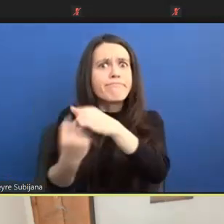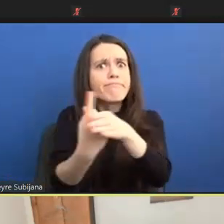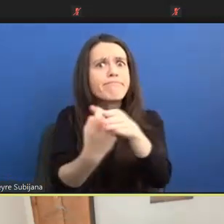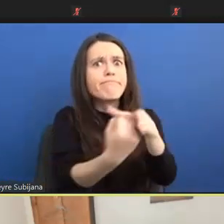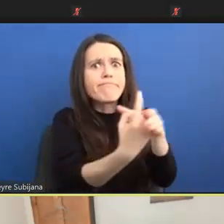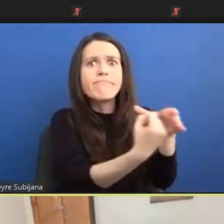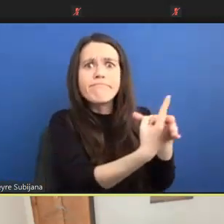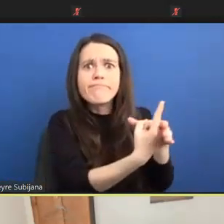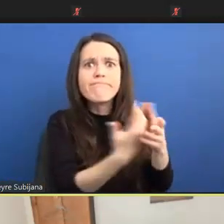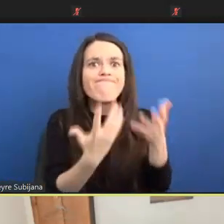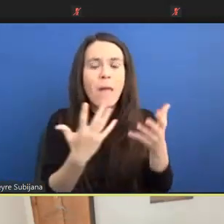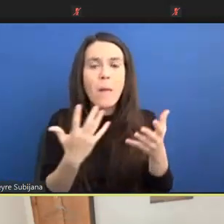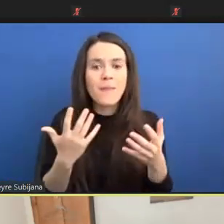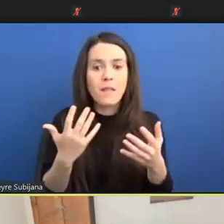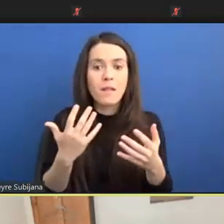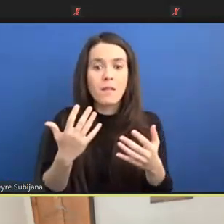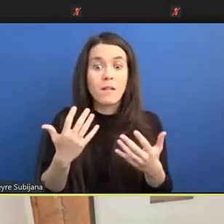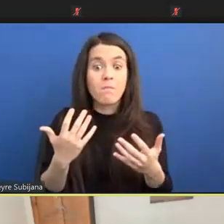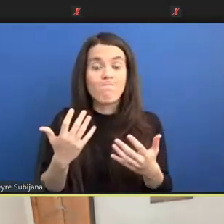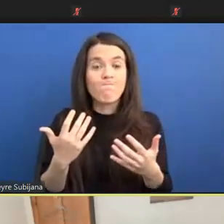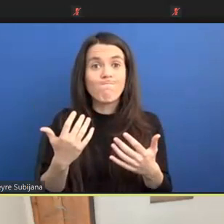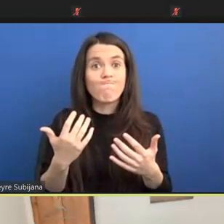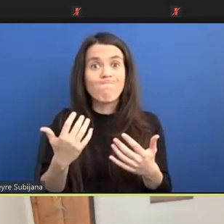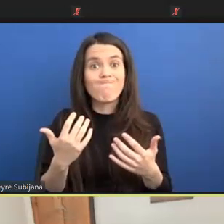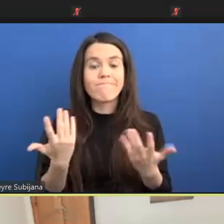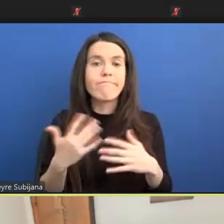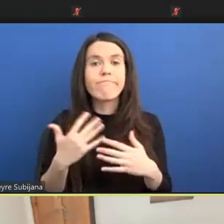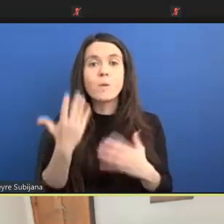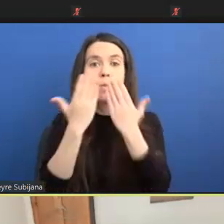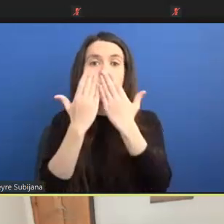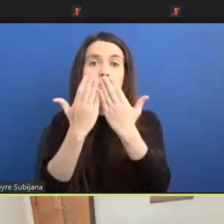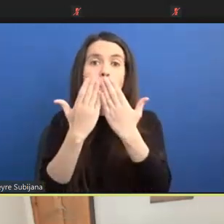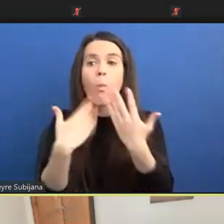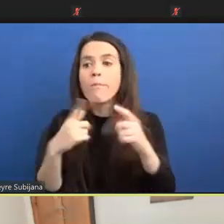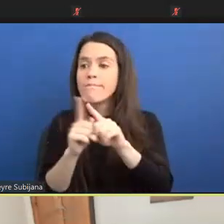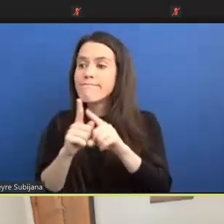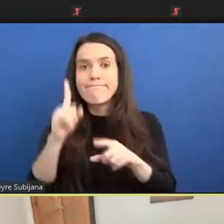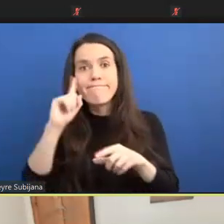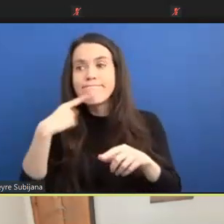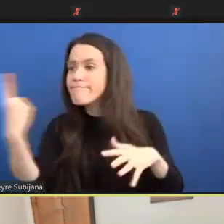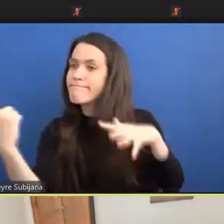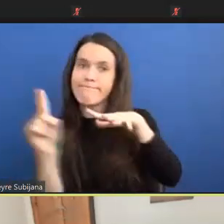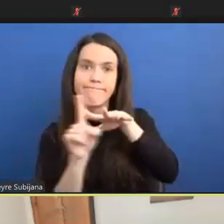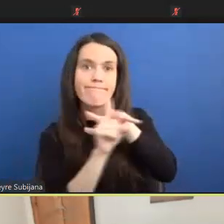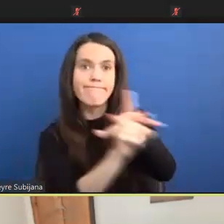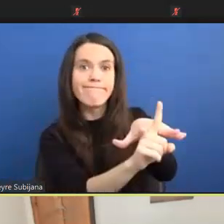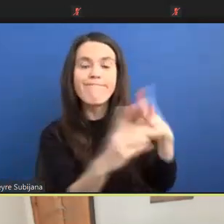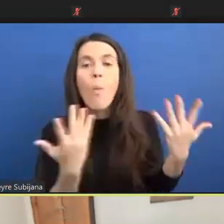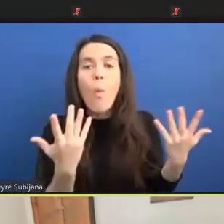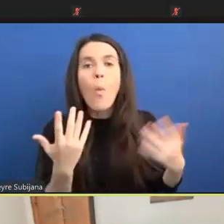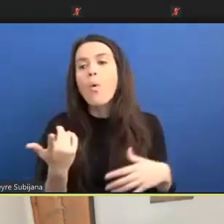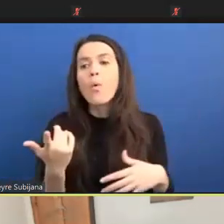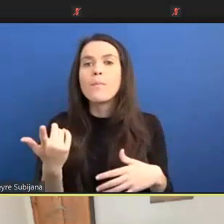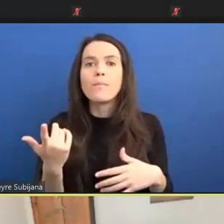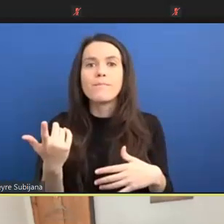once any support that's given, particularly in mainstream or in special education, it tends to be focused on primary, because